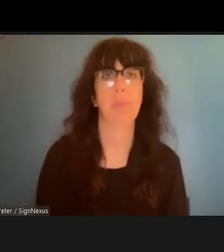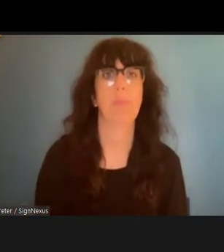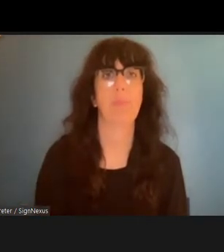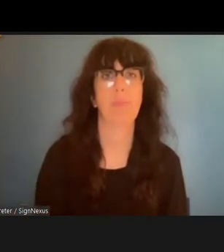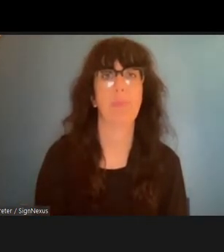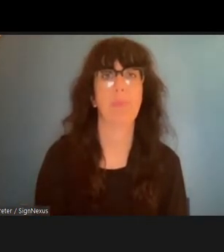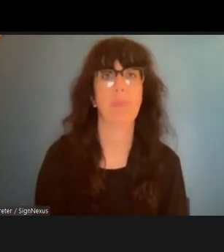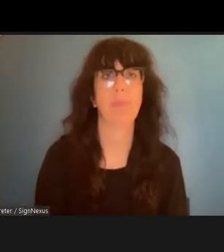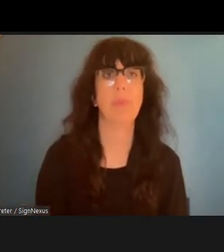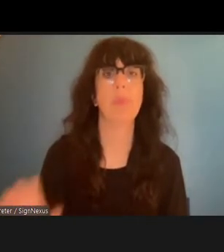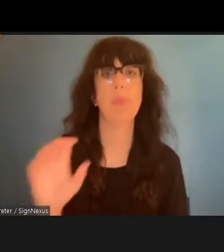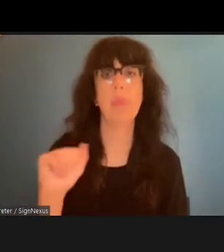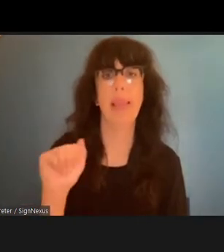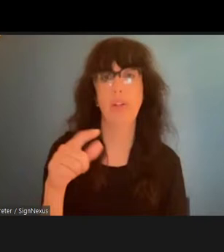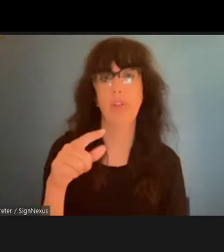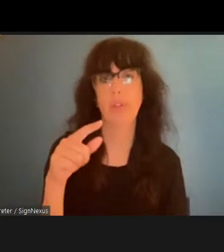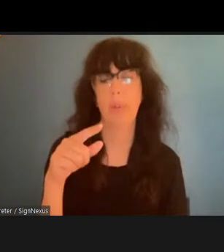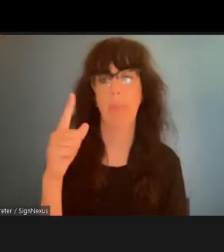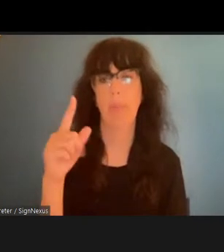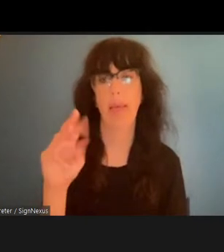anderson blackman